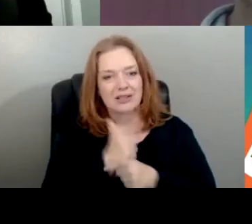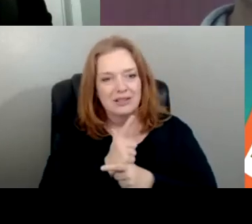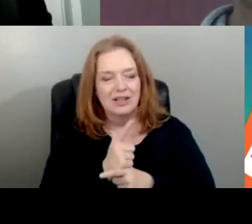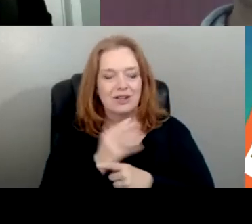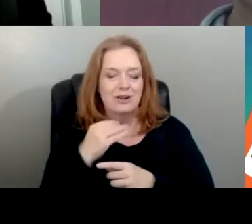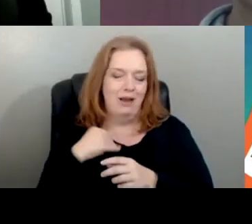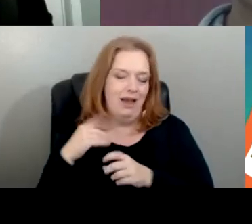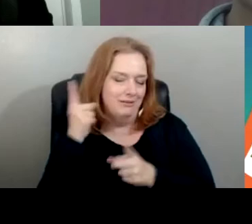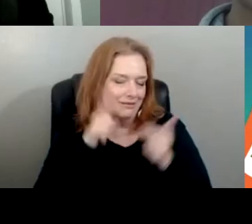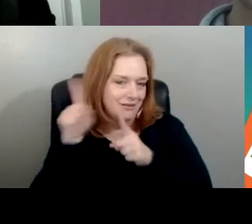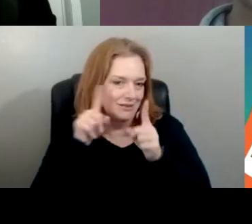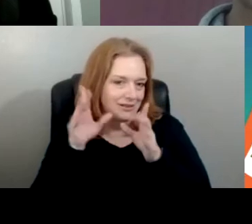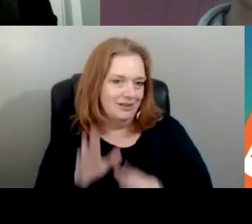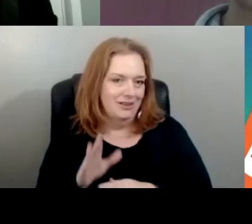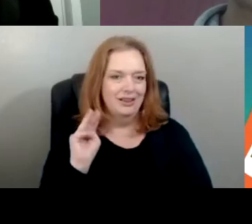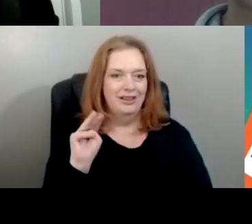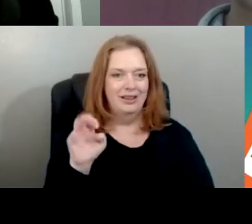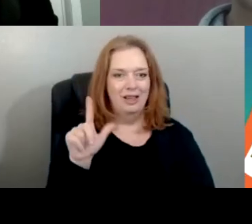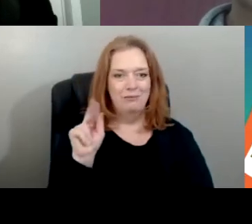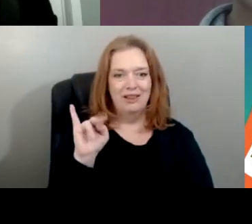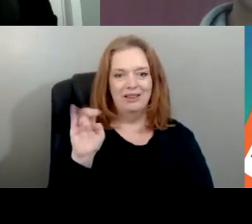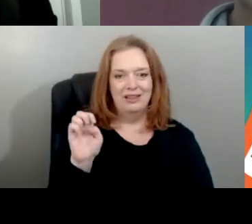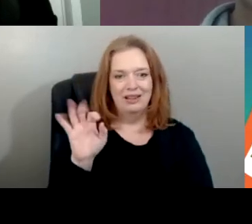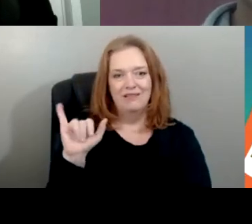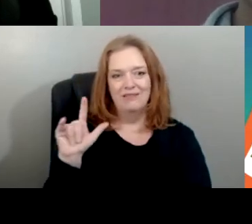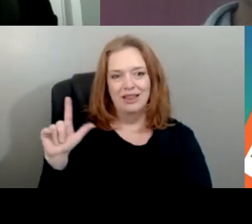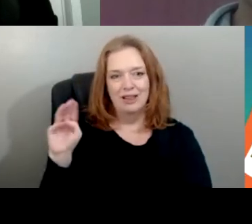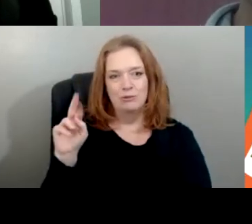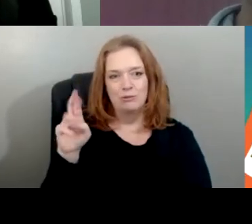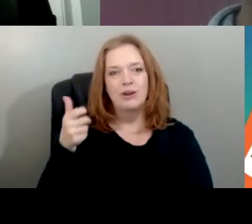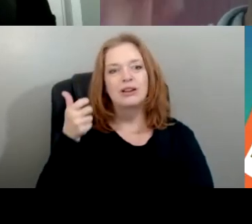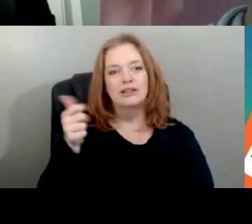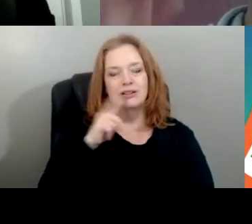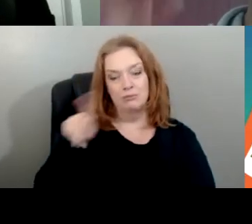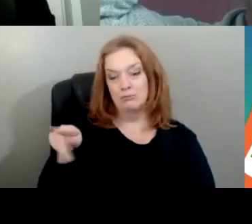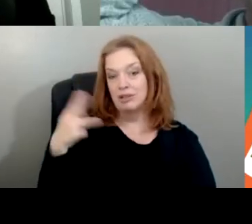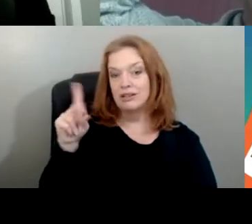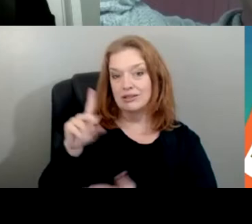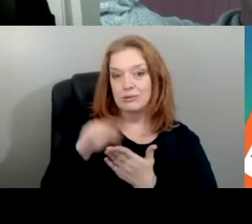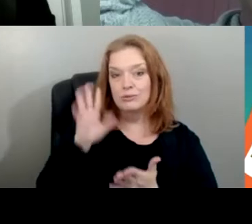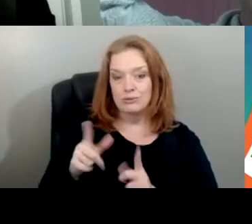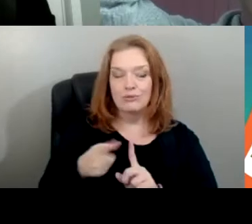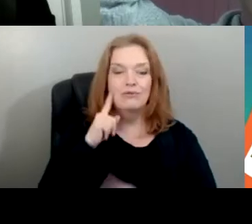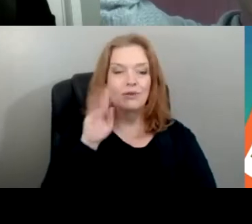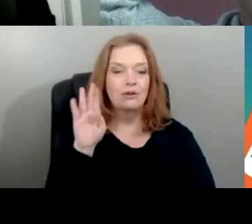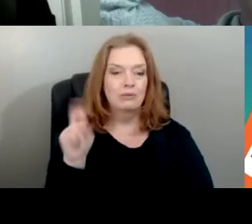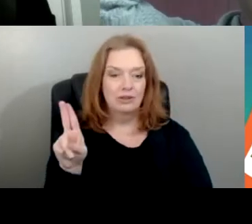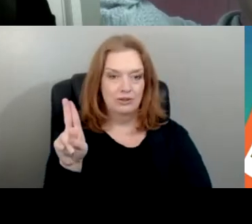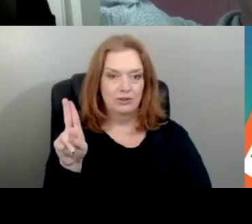Melanie Fillmore of the Hunkpapa Lakota Nation, a doctoral student at the Boise State University School of